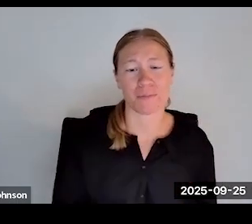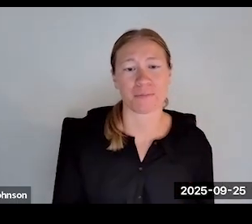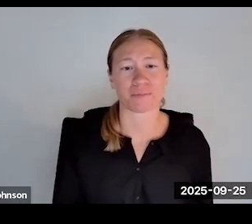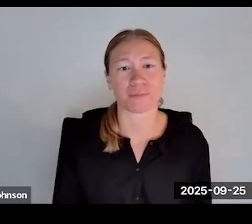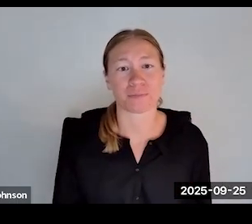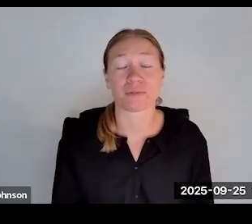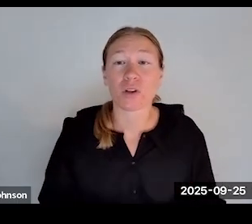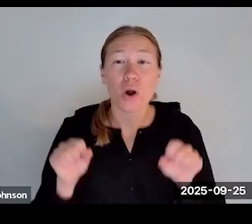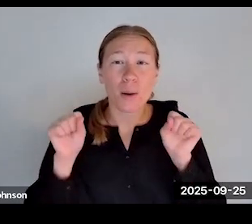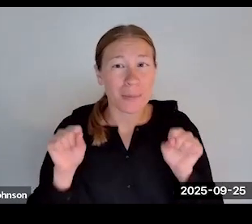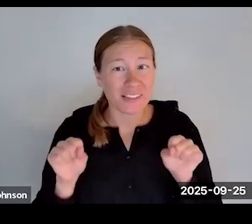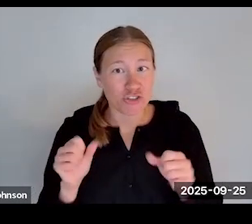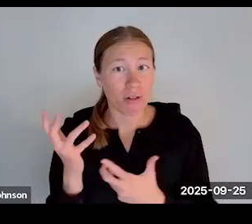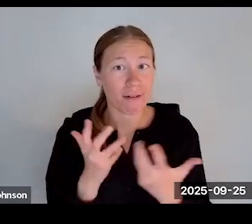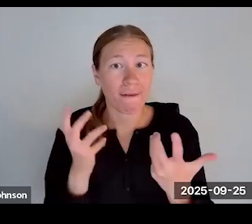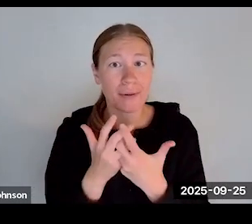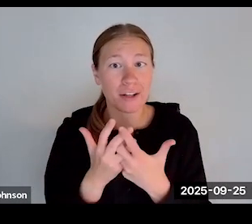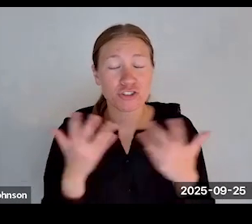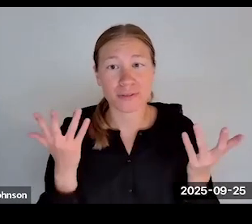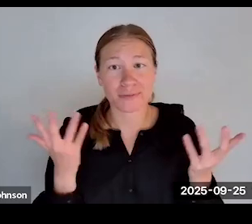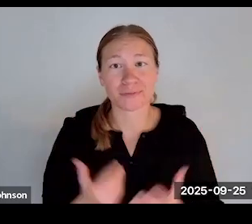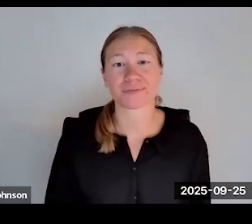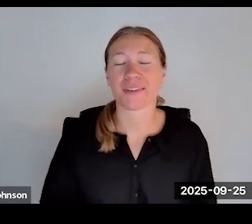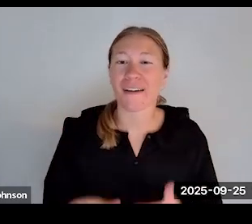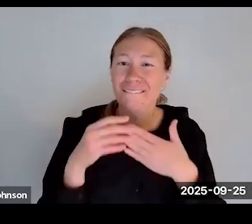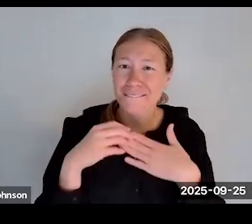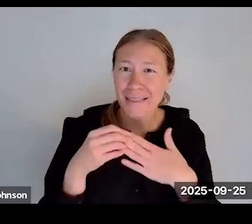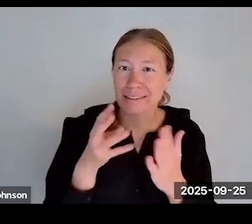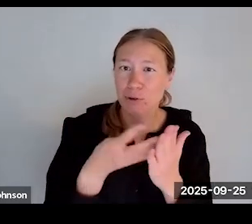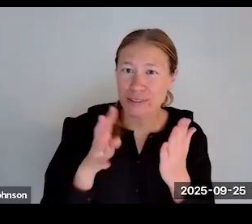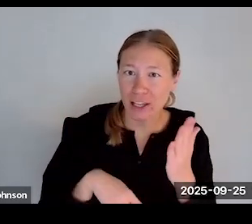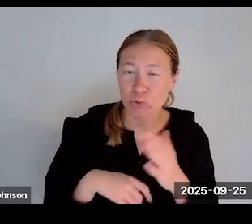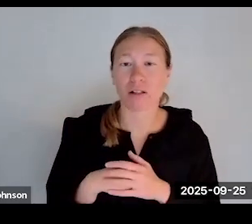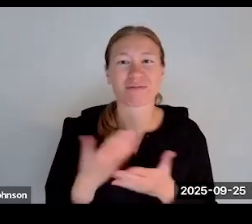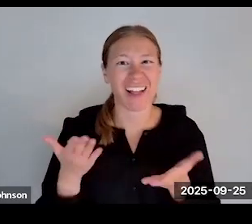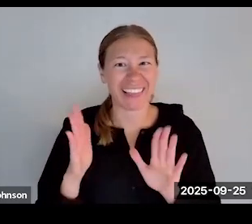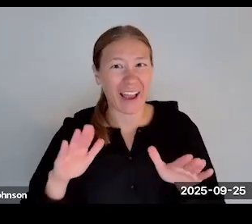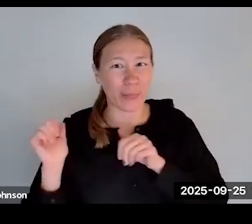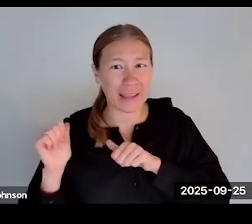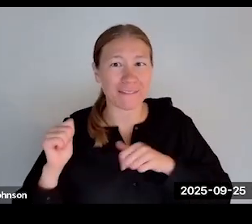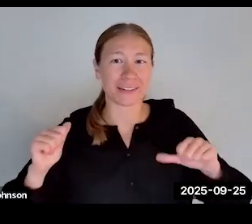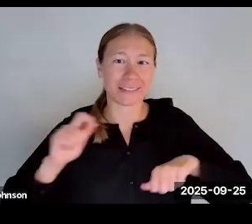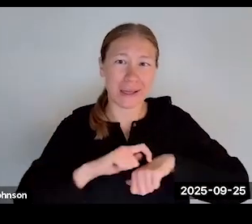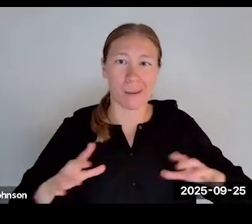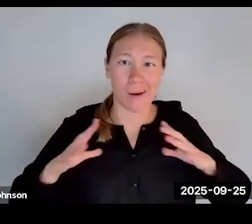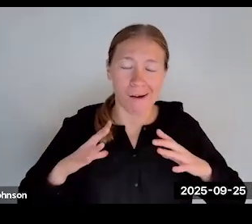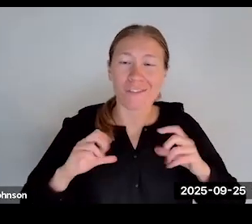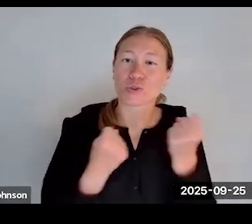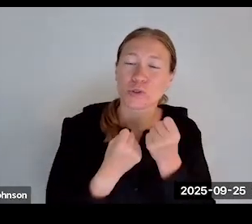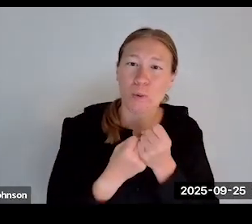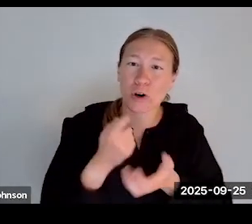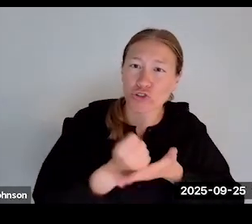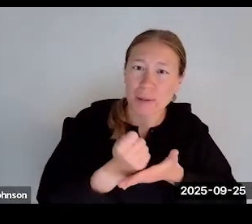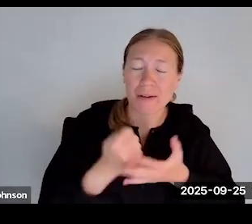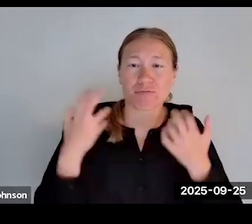So some potential accommodations are flexible scheduling and leave, which can support treatment and recovery